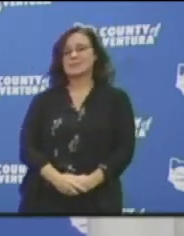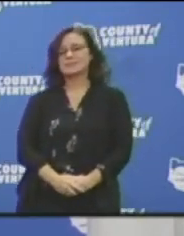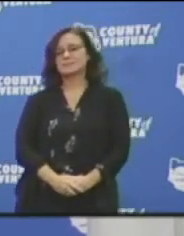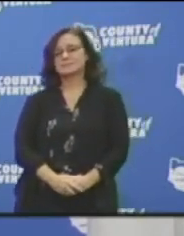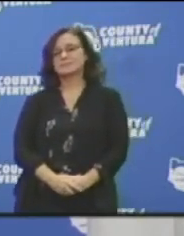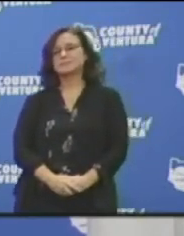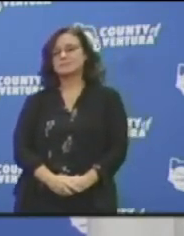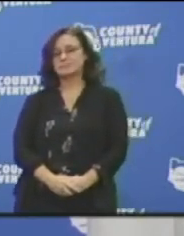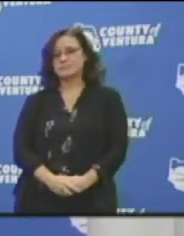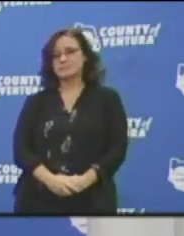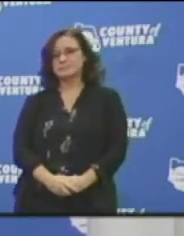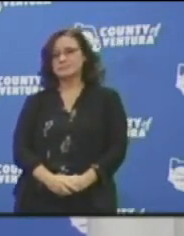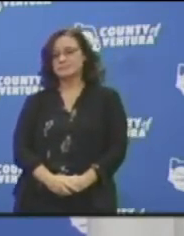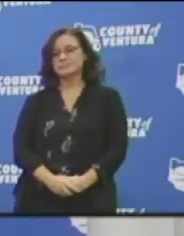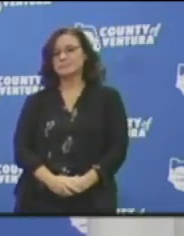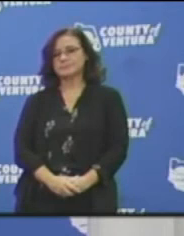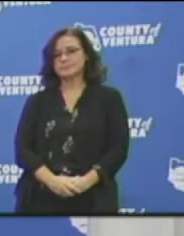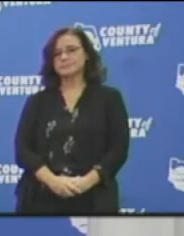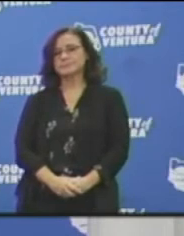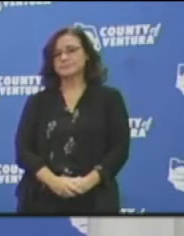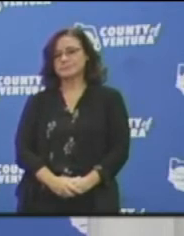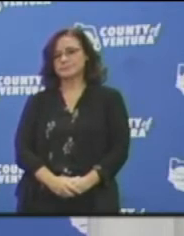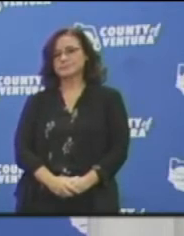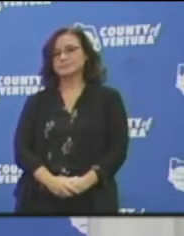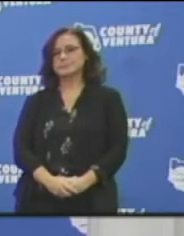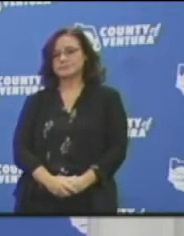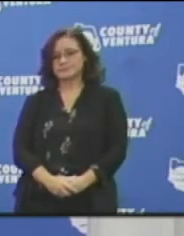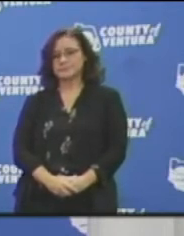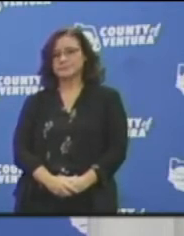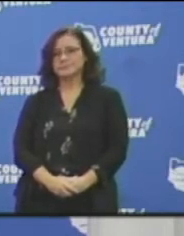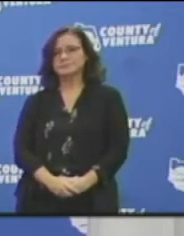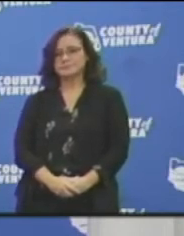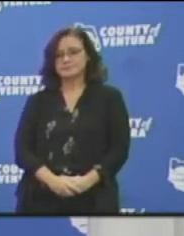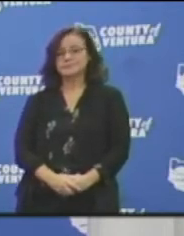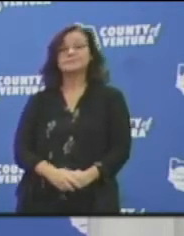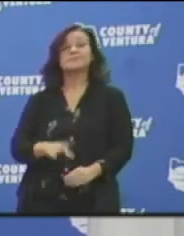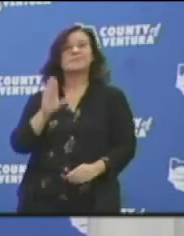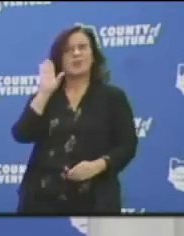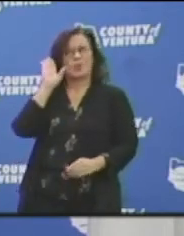We recognize that the volume of testing is high,